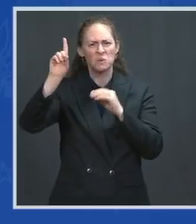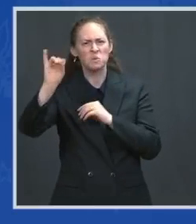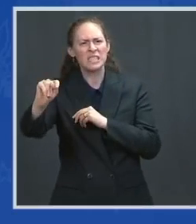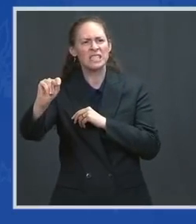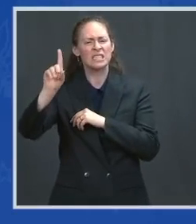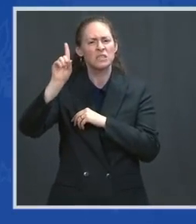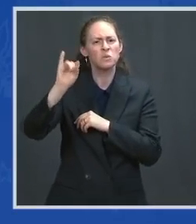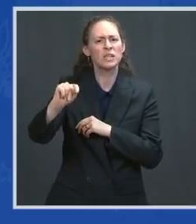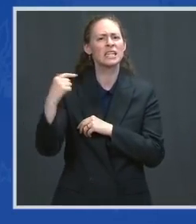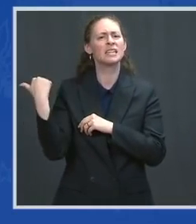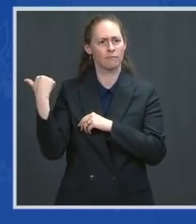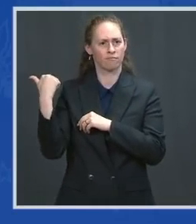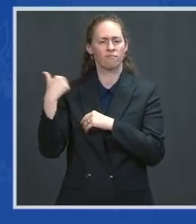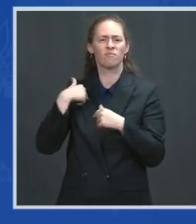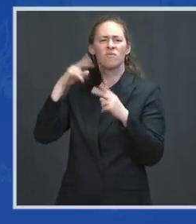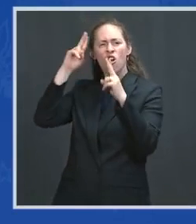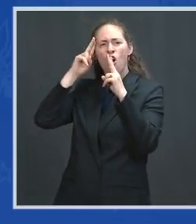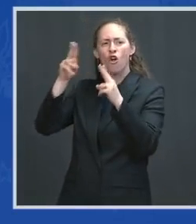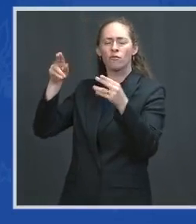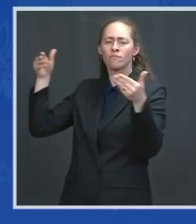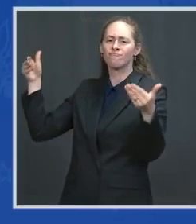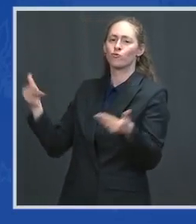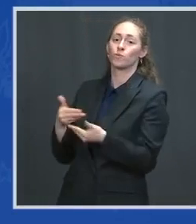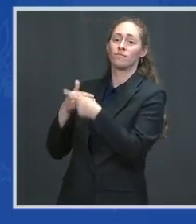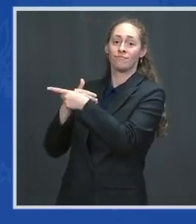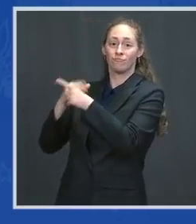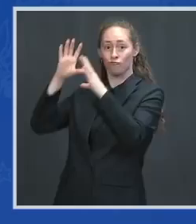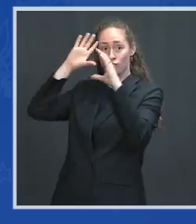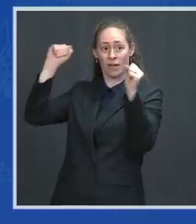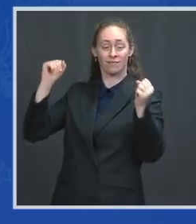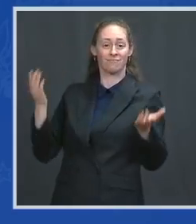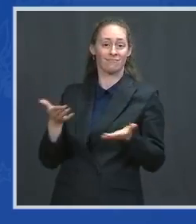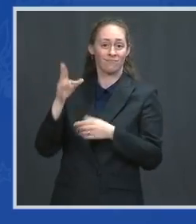of the United States, Joe Biden.